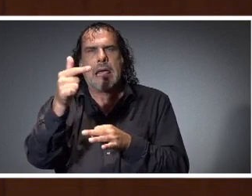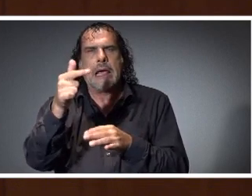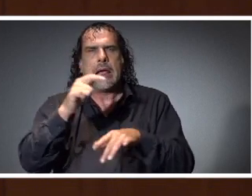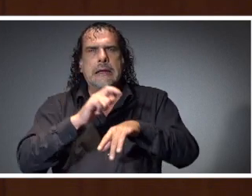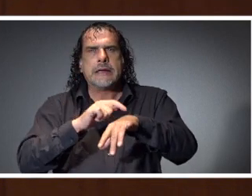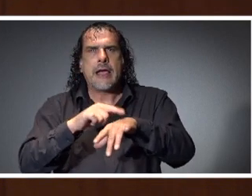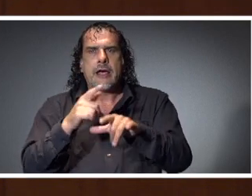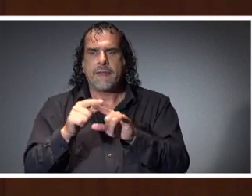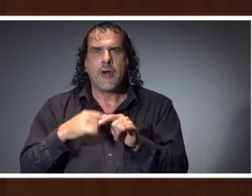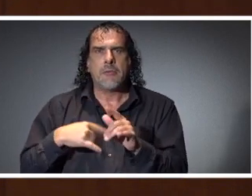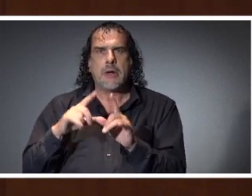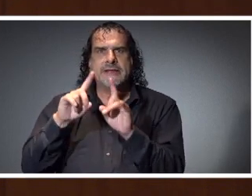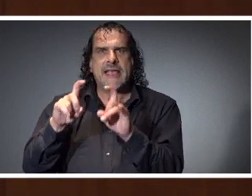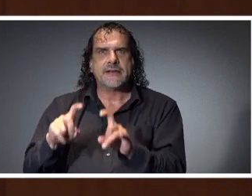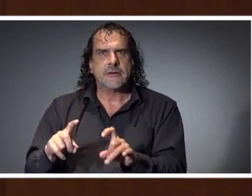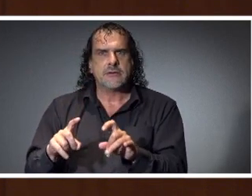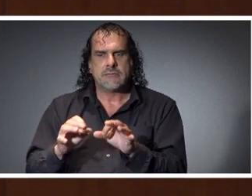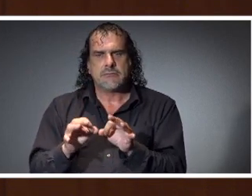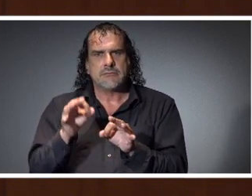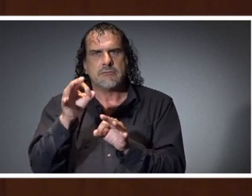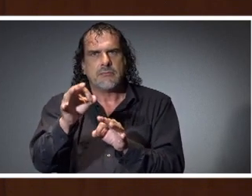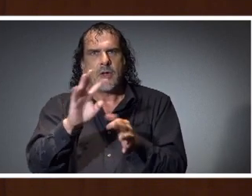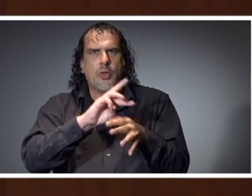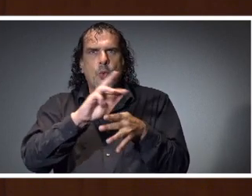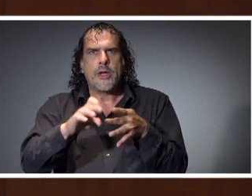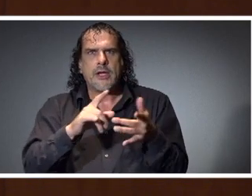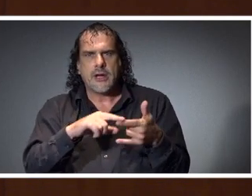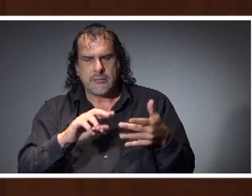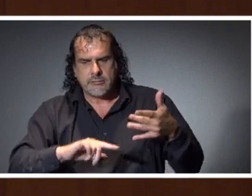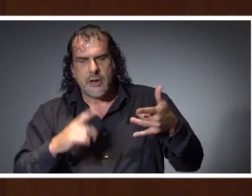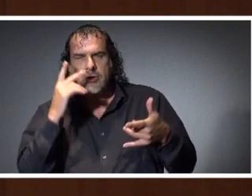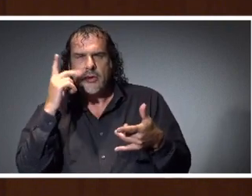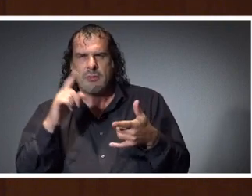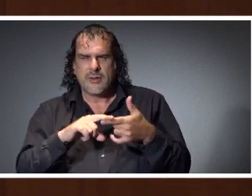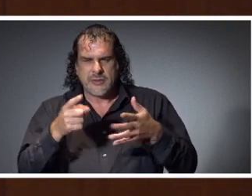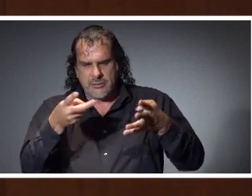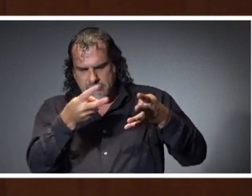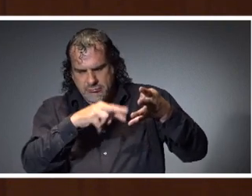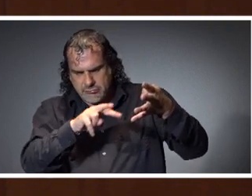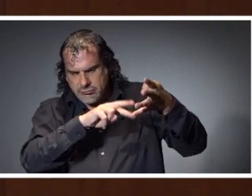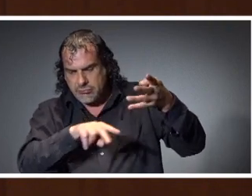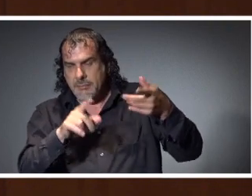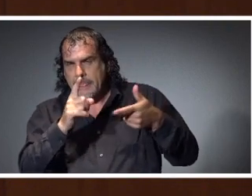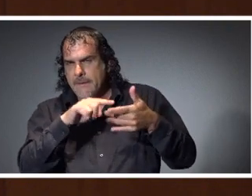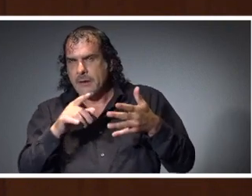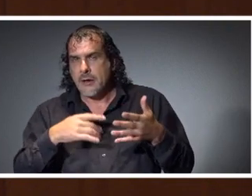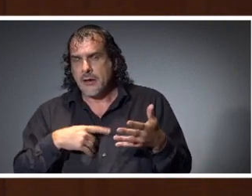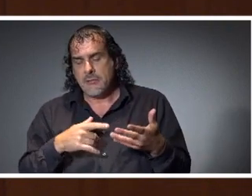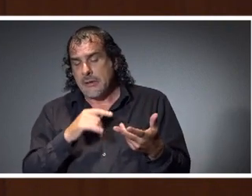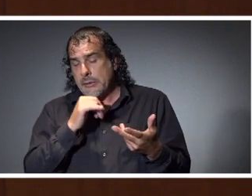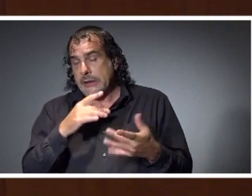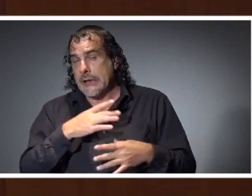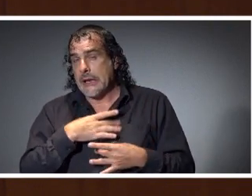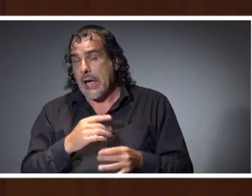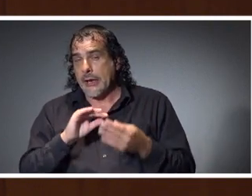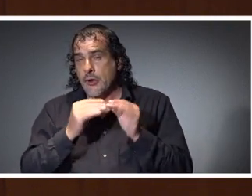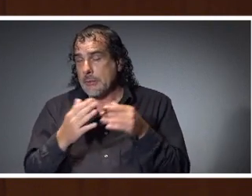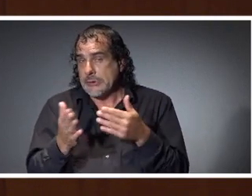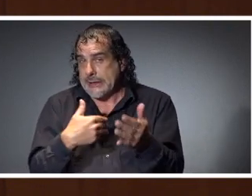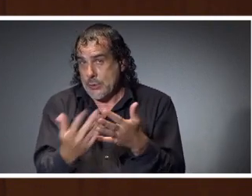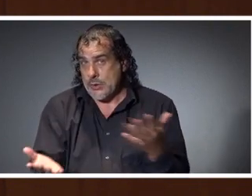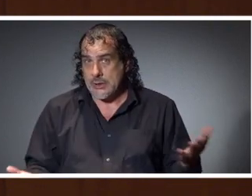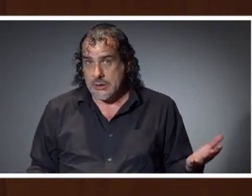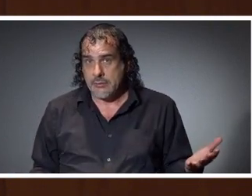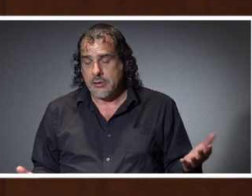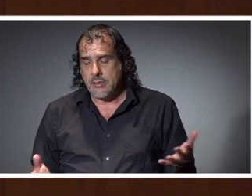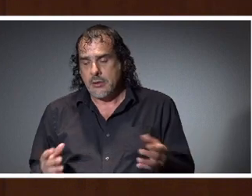resetting in the middle of the week. We will have to follow it over some days to see what kind of trend we're going to see, but still, unwelcome news nonetheless. And if we look at the